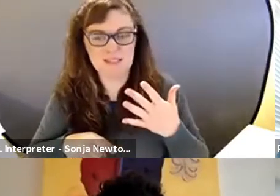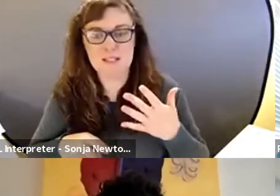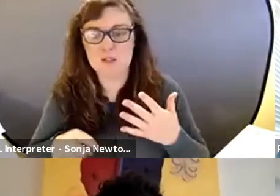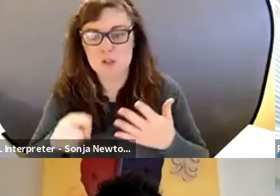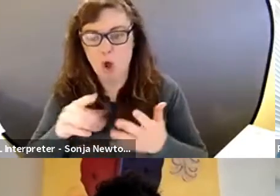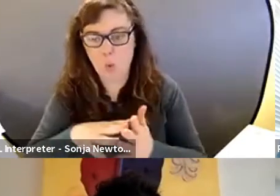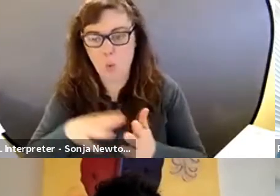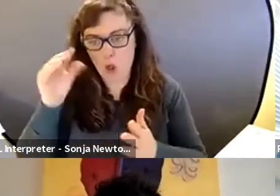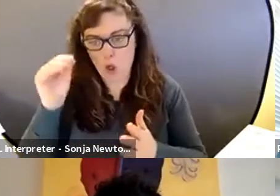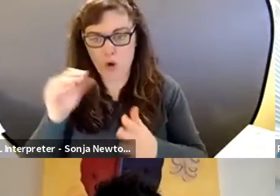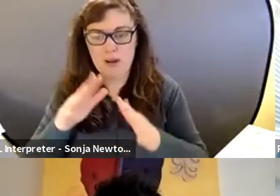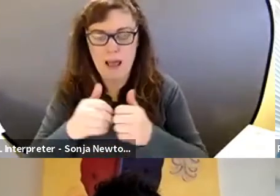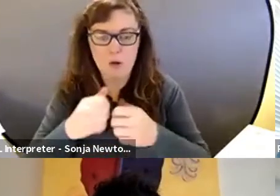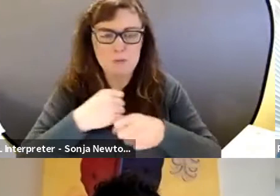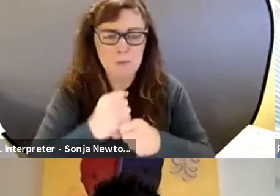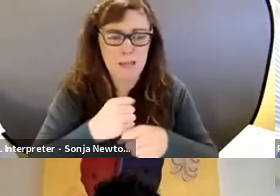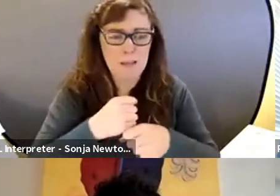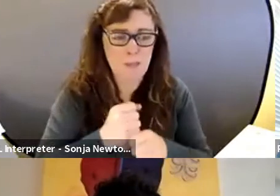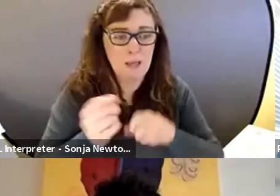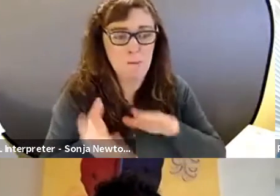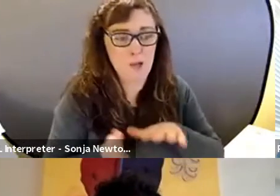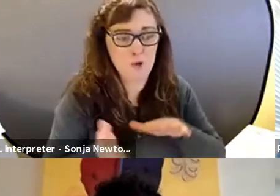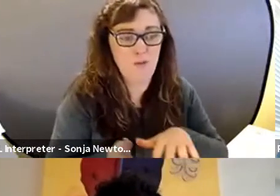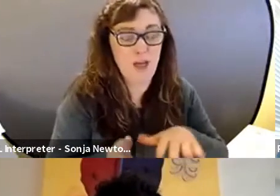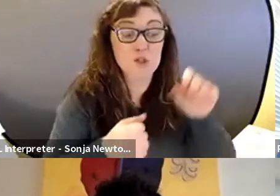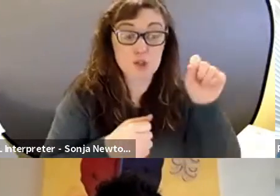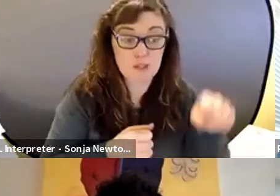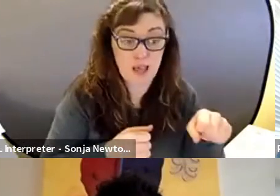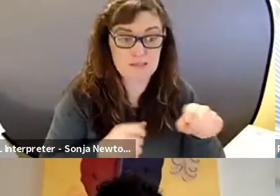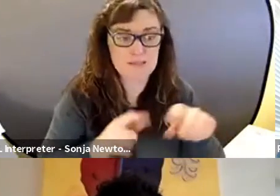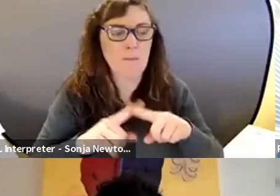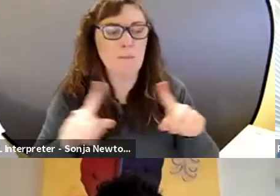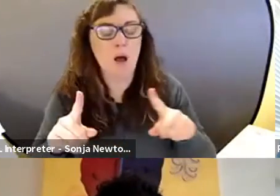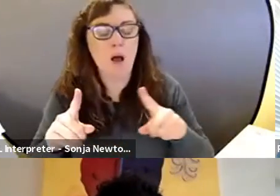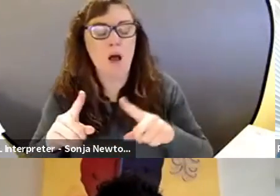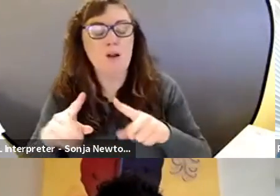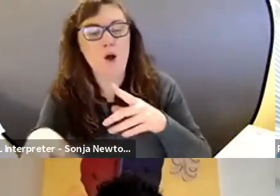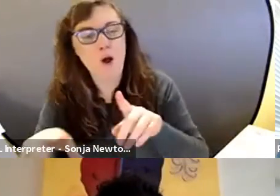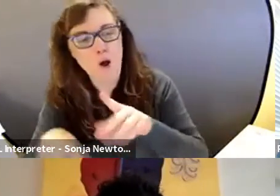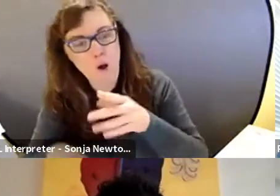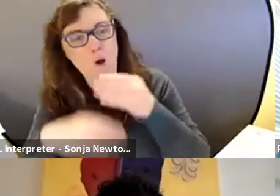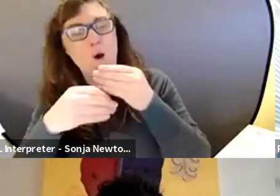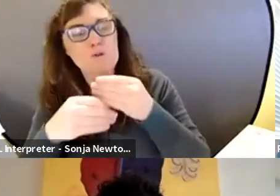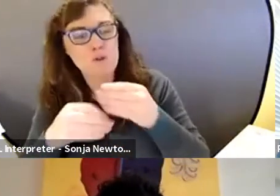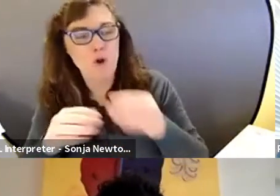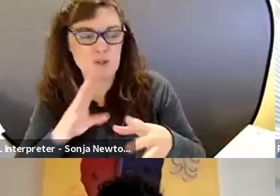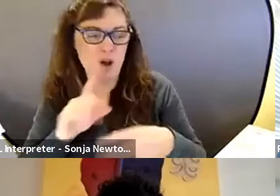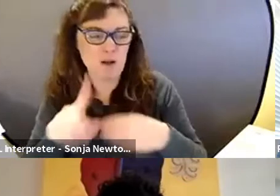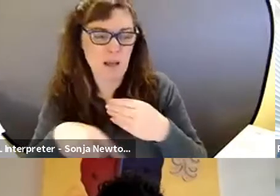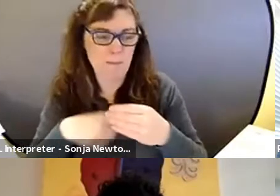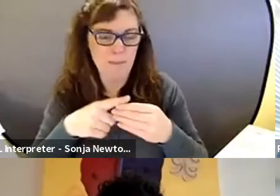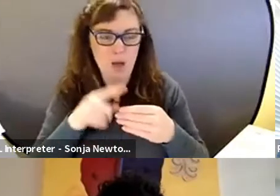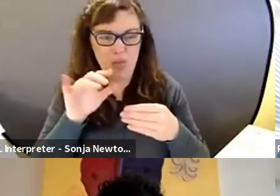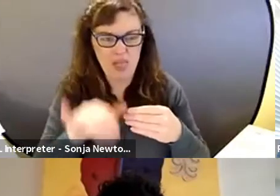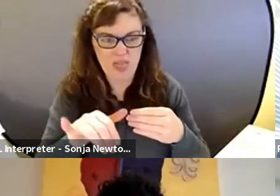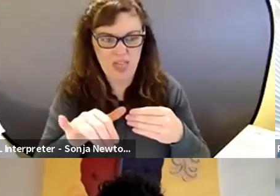to make and manufacture things, but oftentimes we try to talk about these things in concert with what's